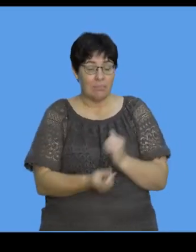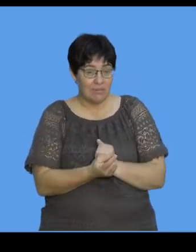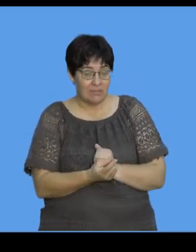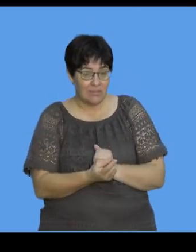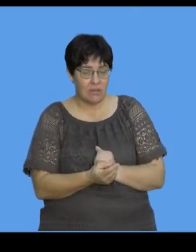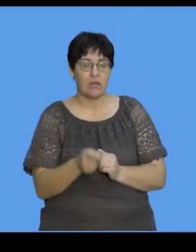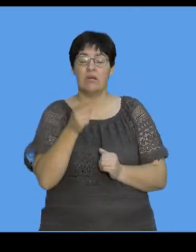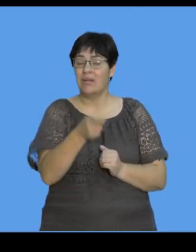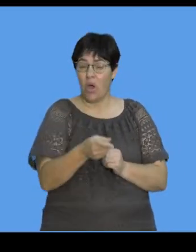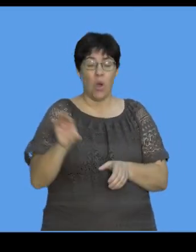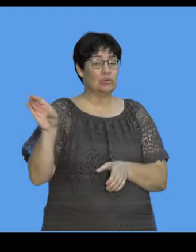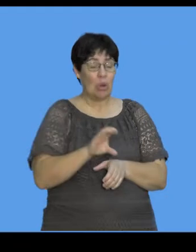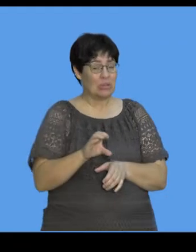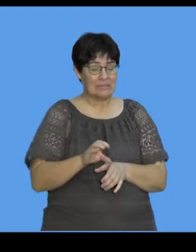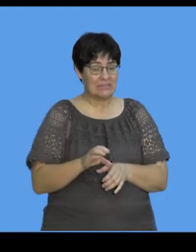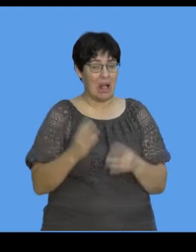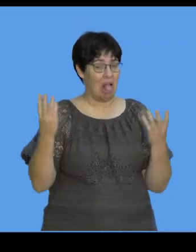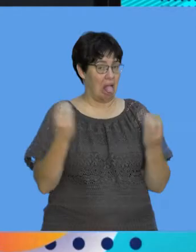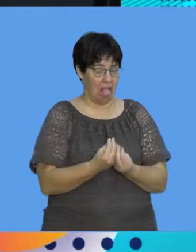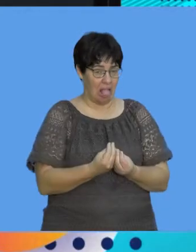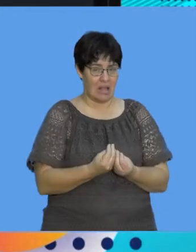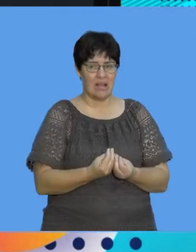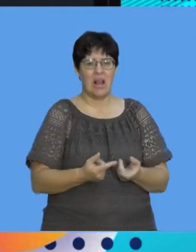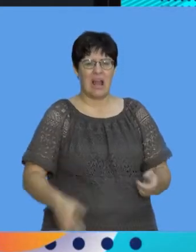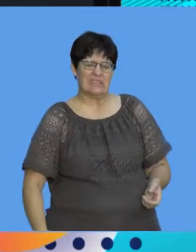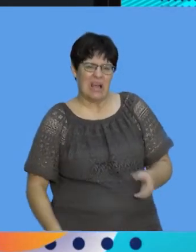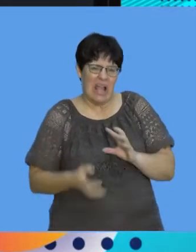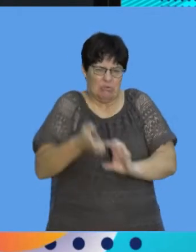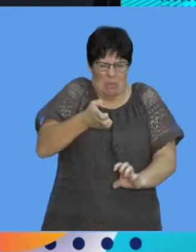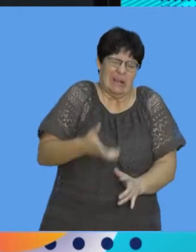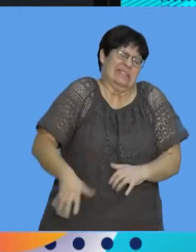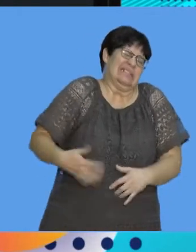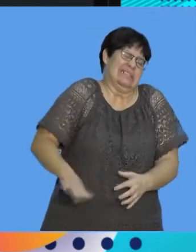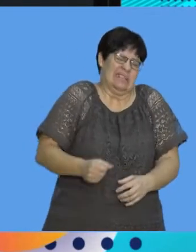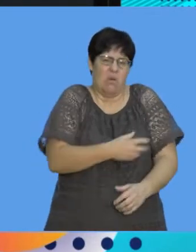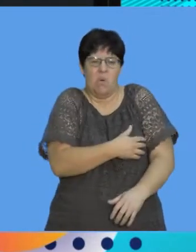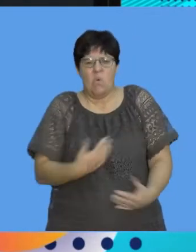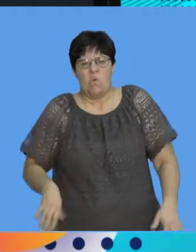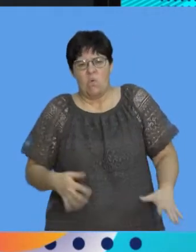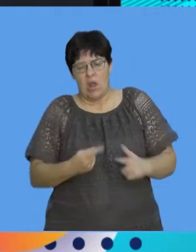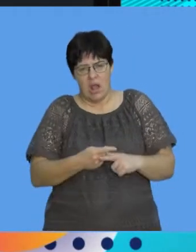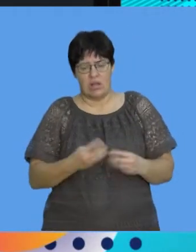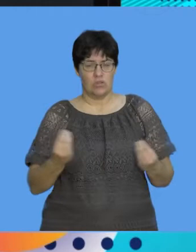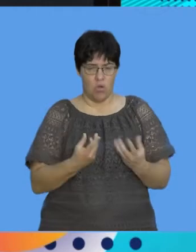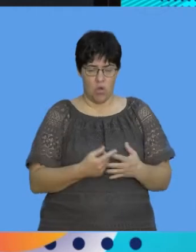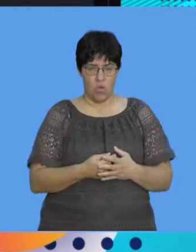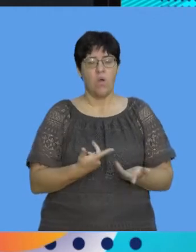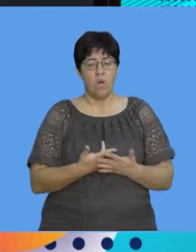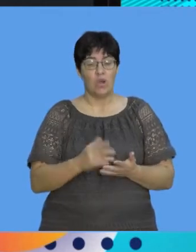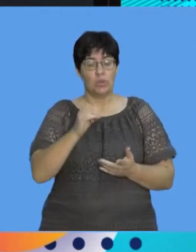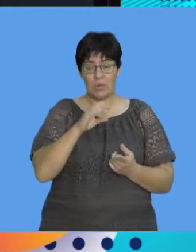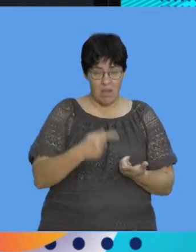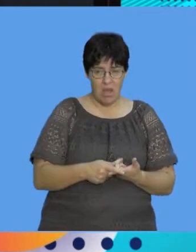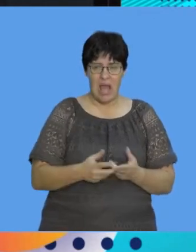when we don't have, usually a sodium, those of you will see, you might get a lot of cramps, okay? Sodium, if you have too